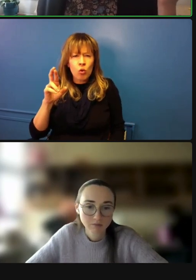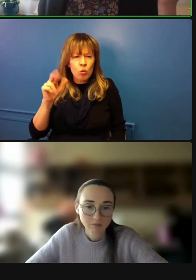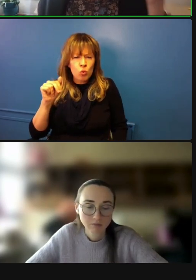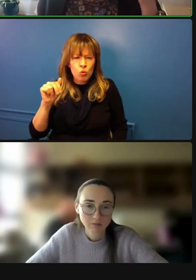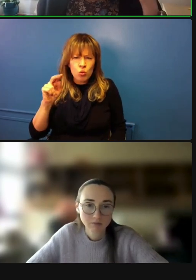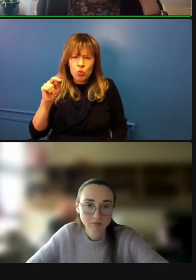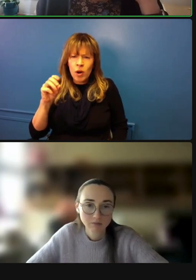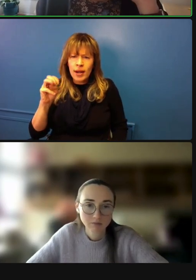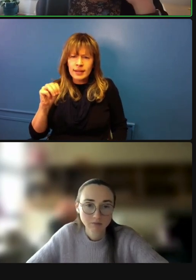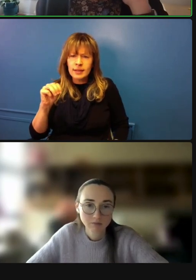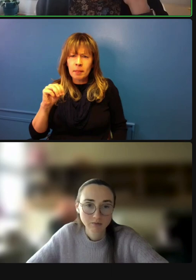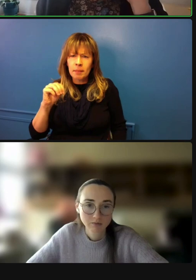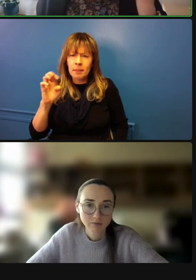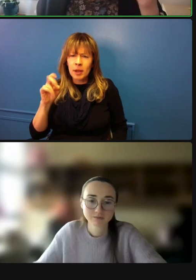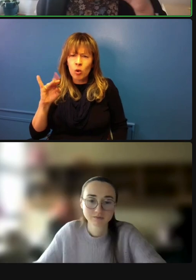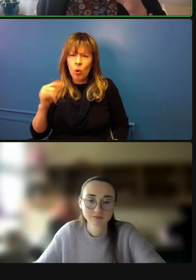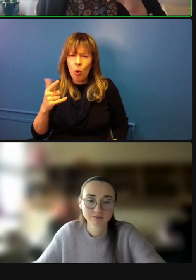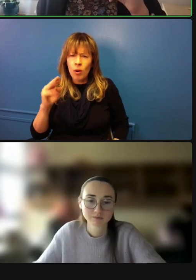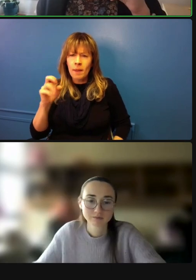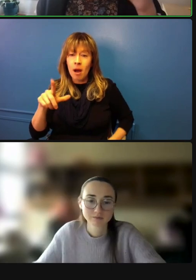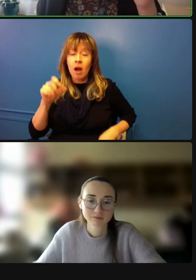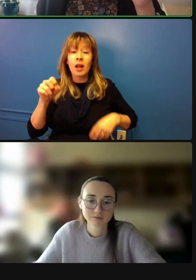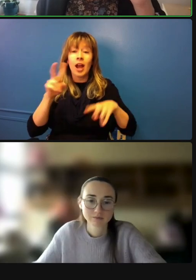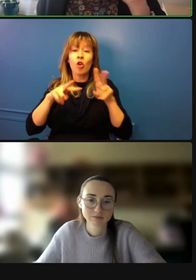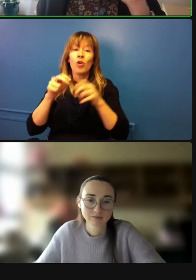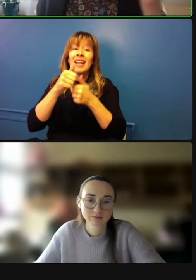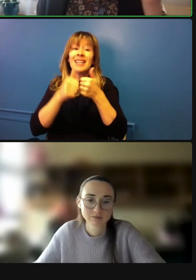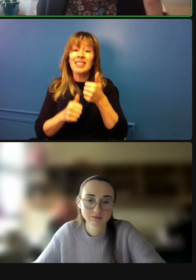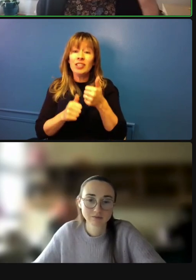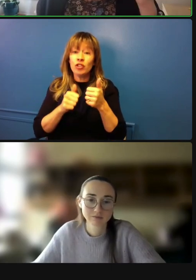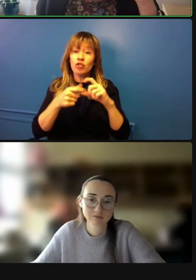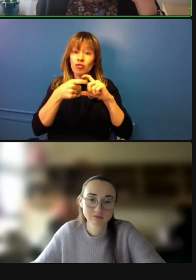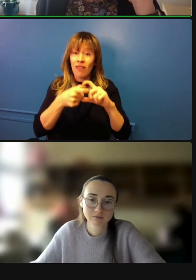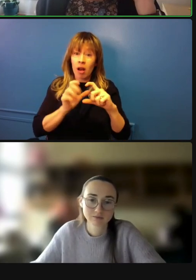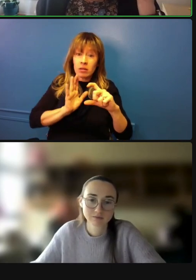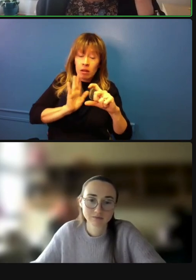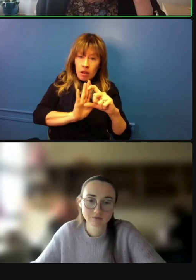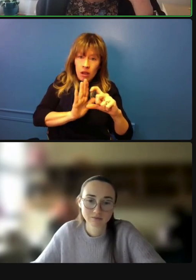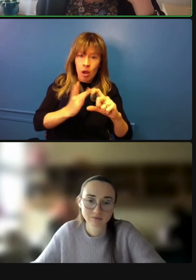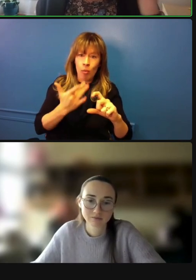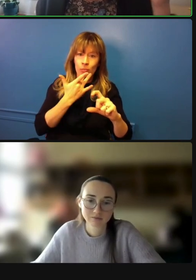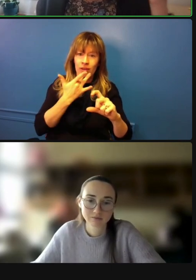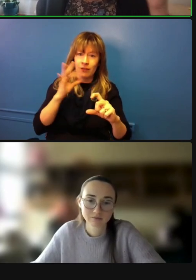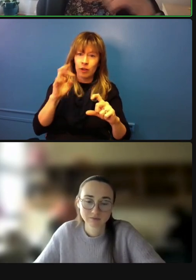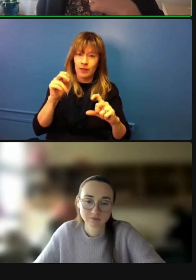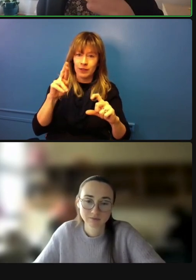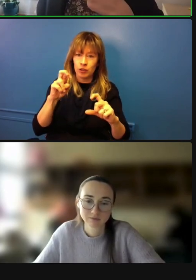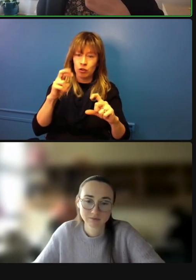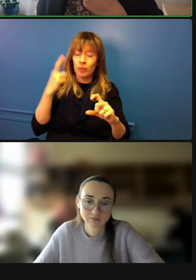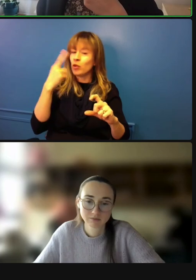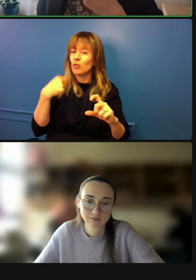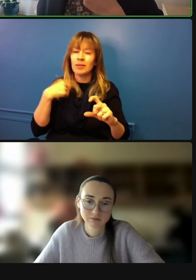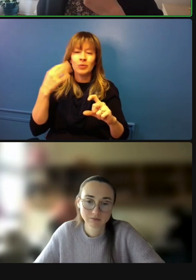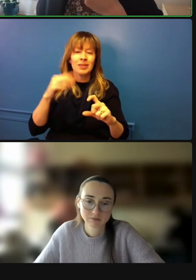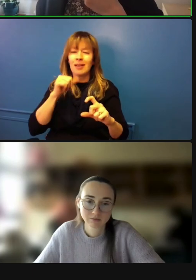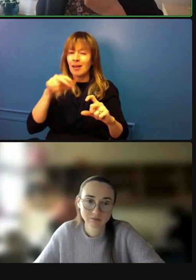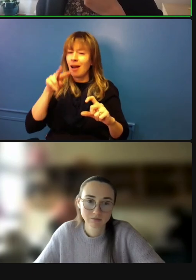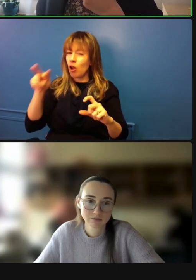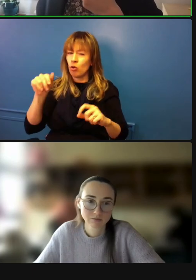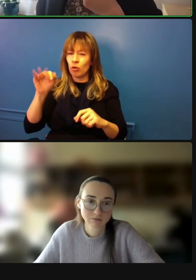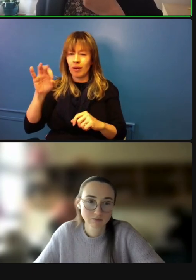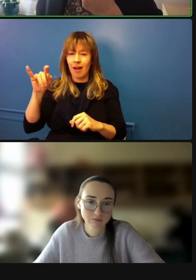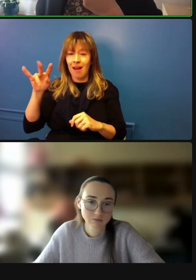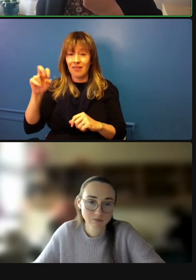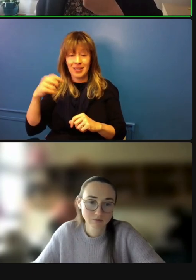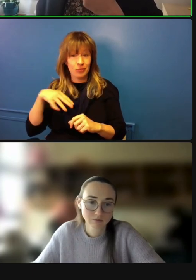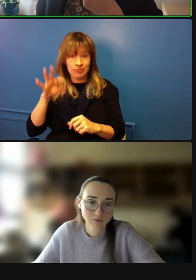look at each voxel's preferred feature. And the reason we decided not to look at the affective features is we actually didn't